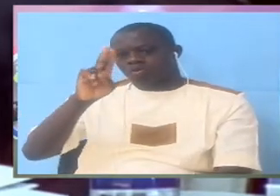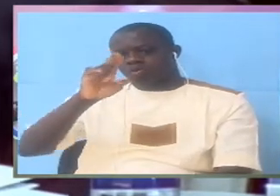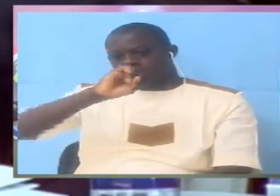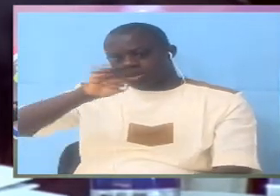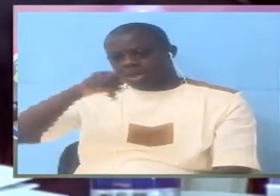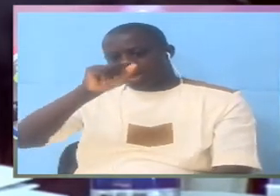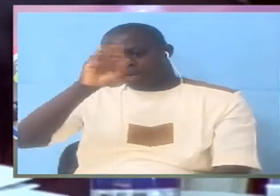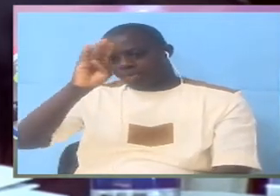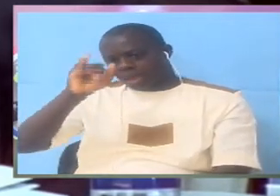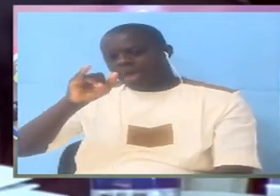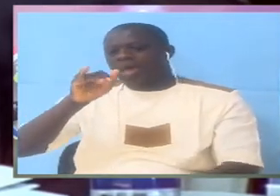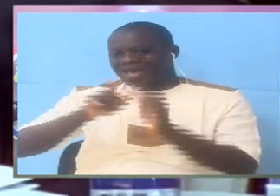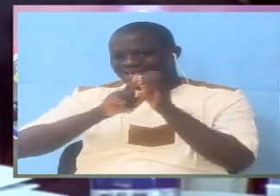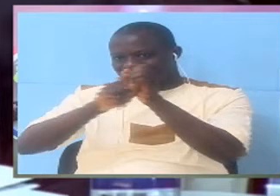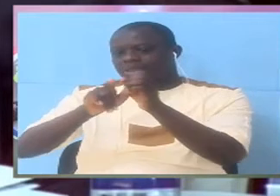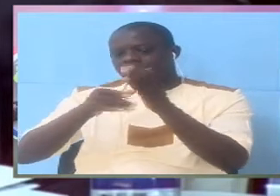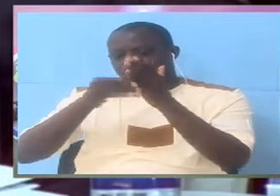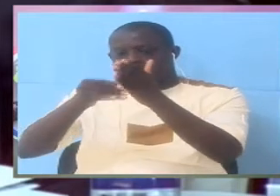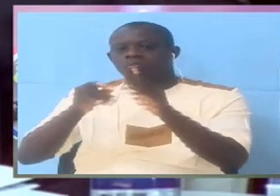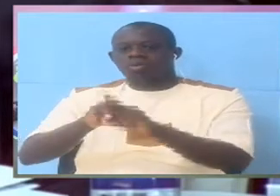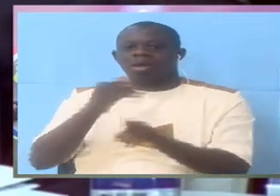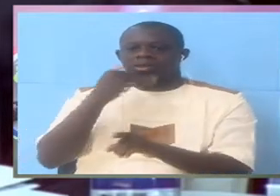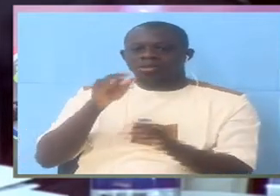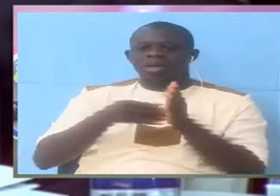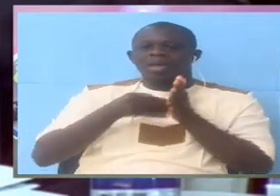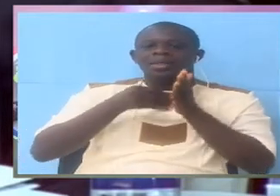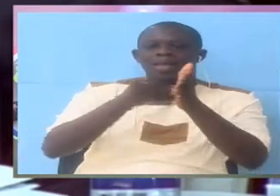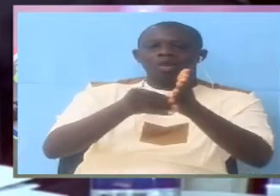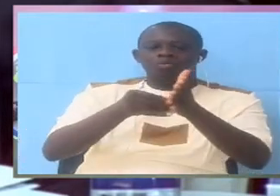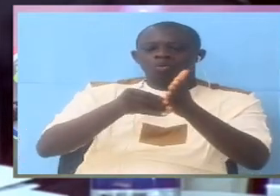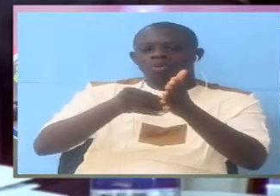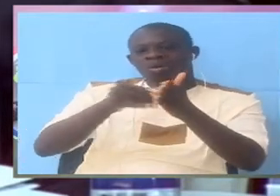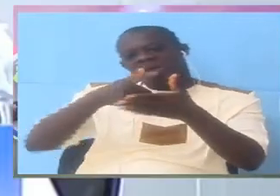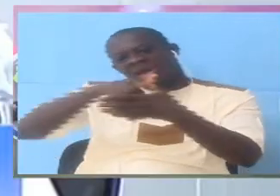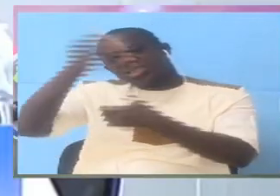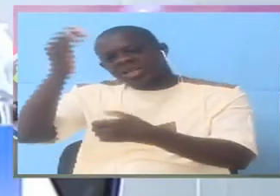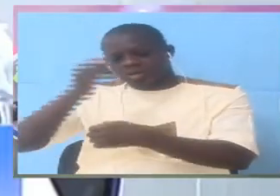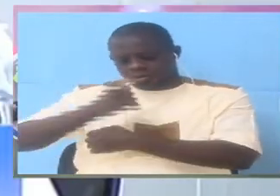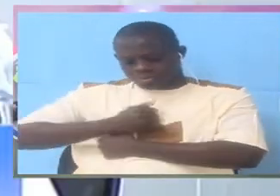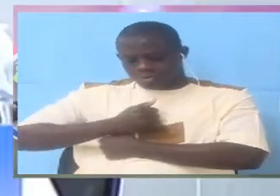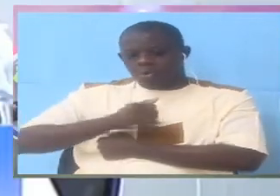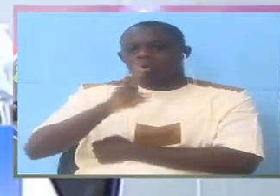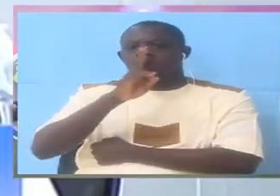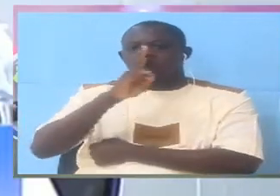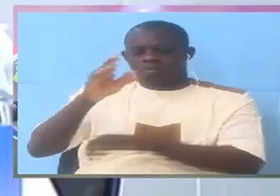And who was Director of External Security? It